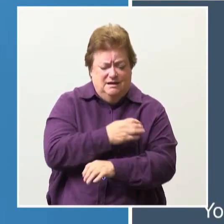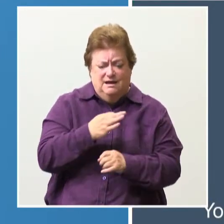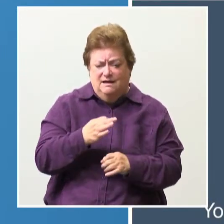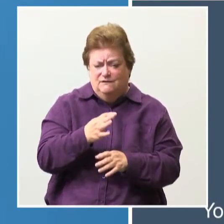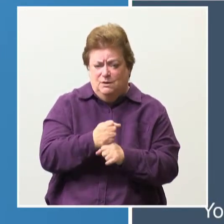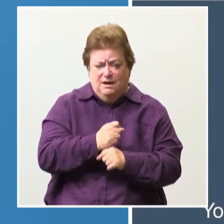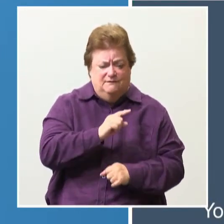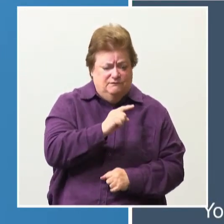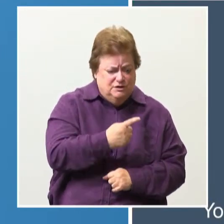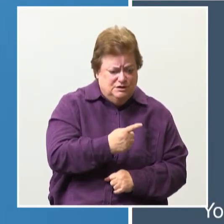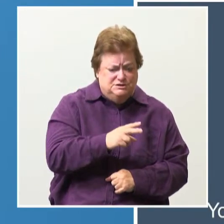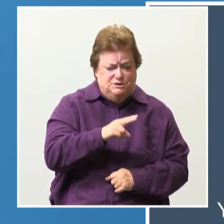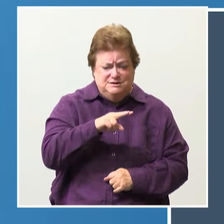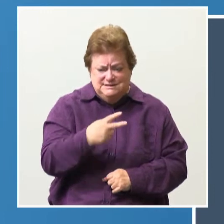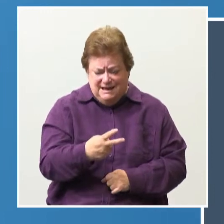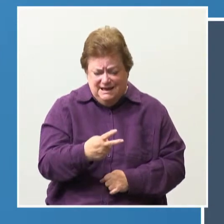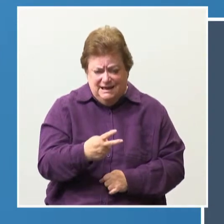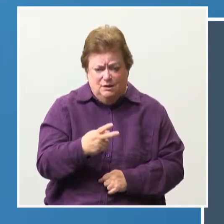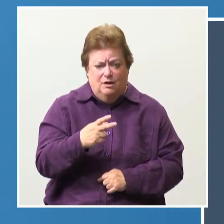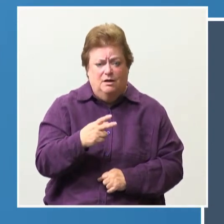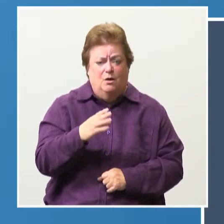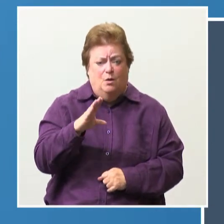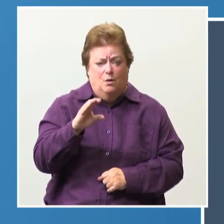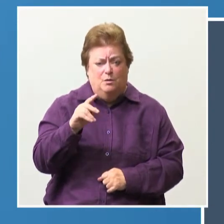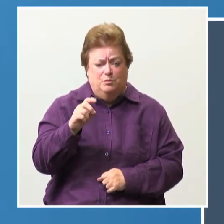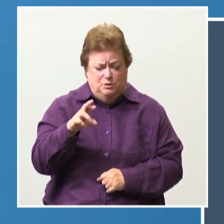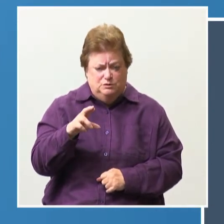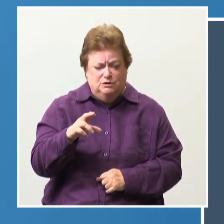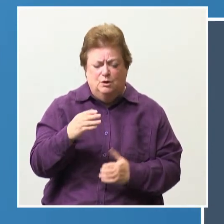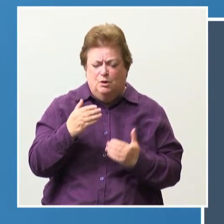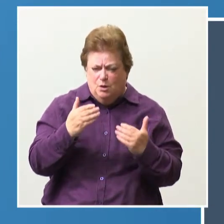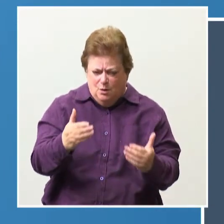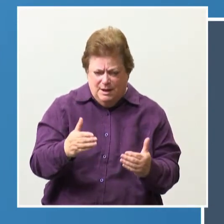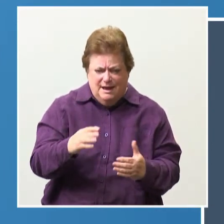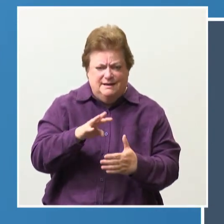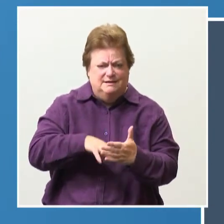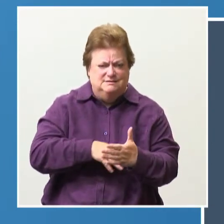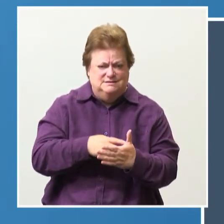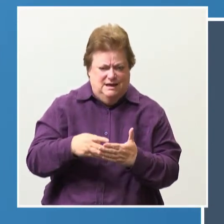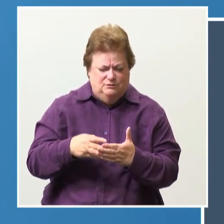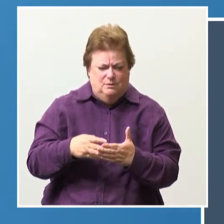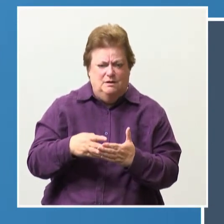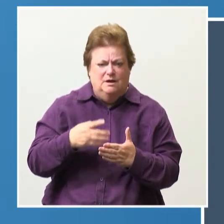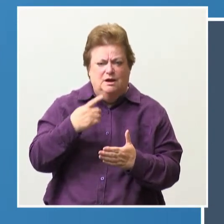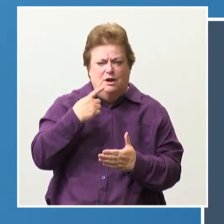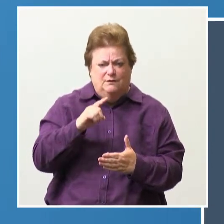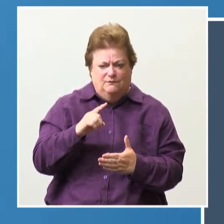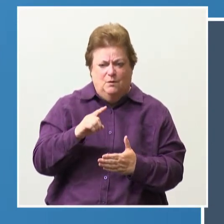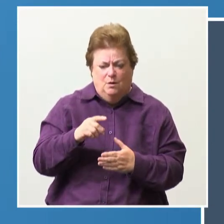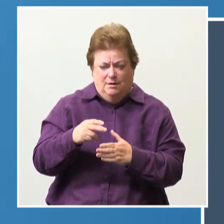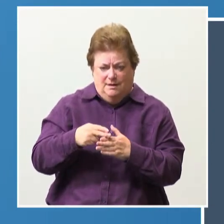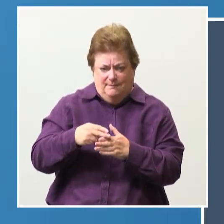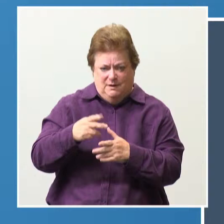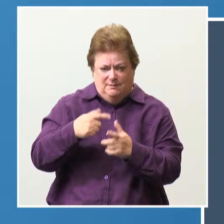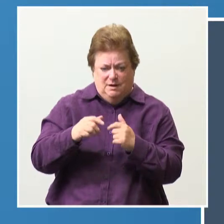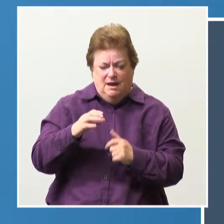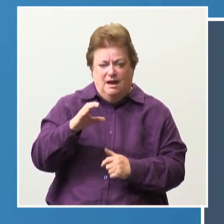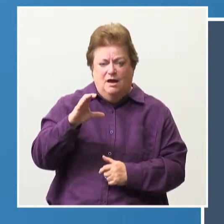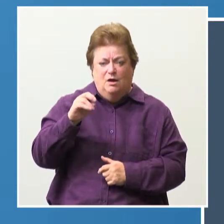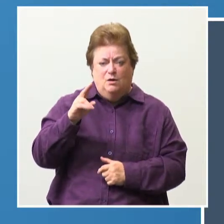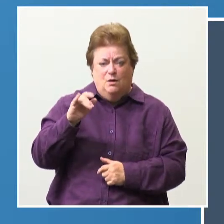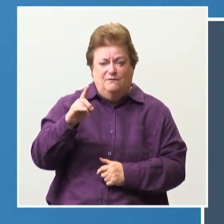first, second, or booster dose of vaccine, schedule an appointment at an upcoming clinic at